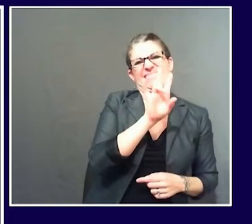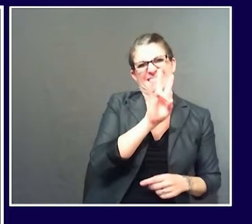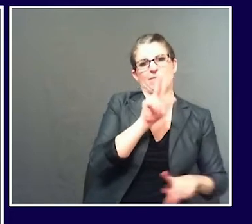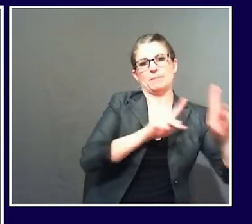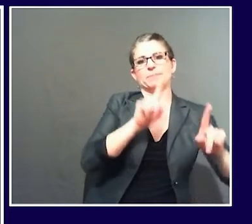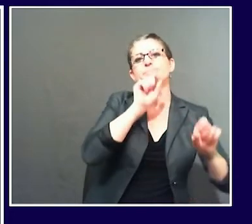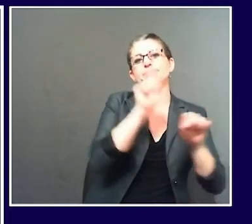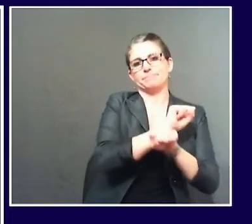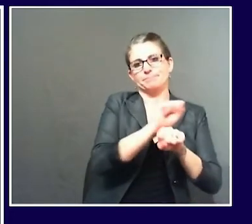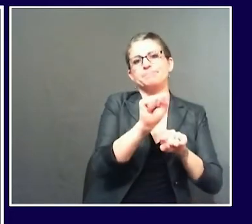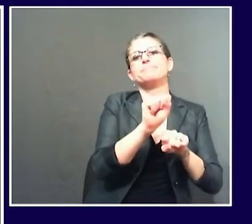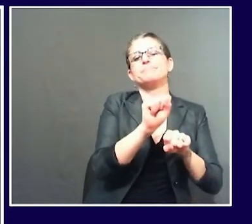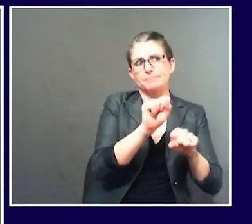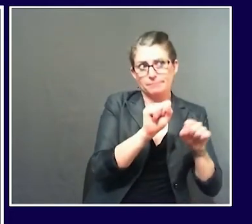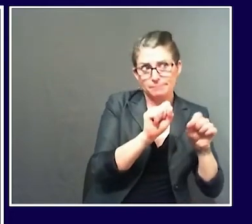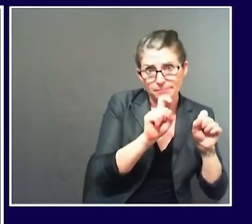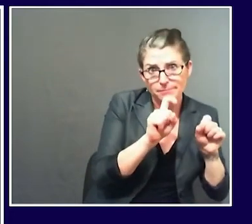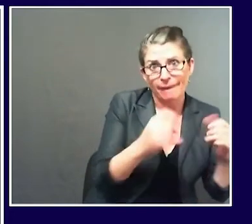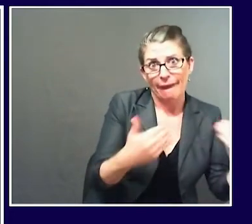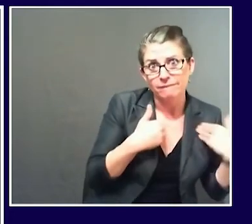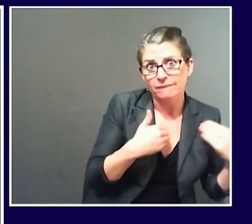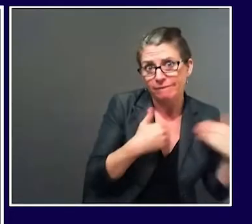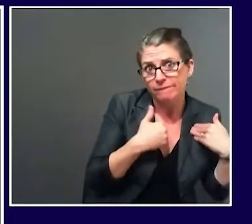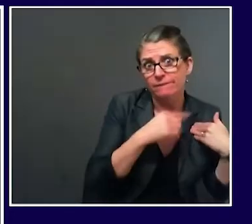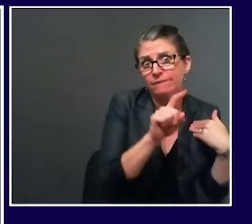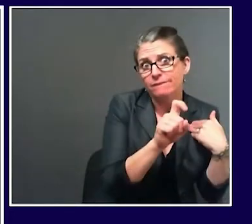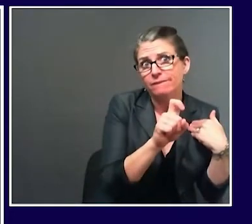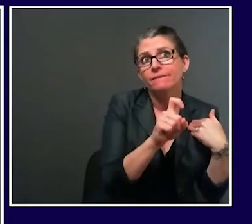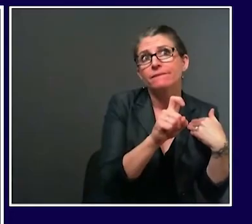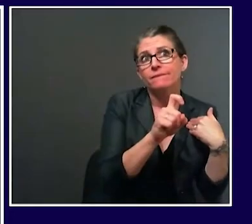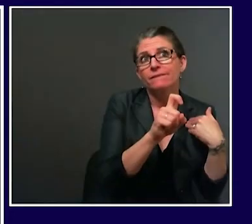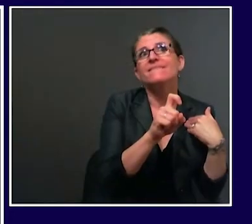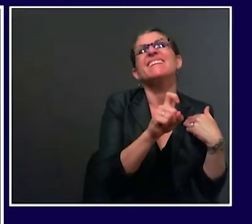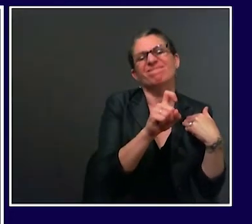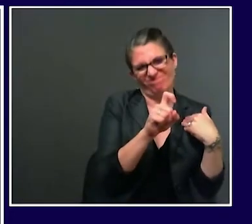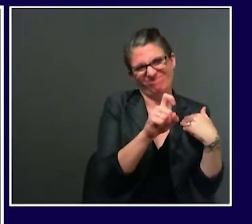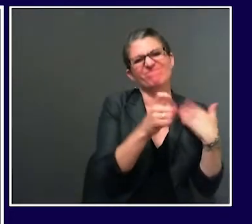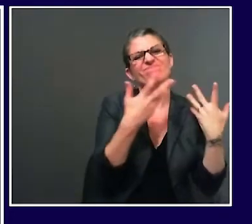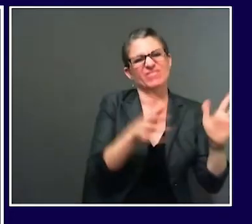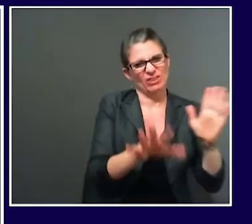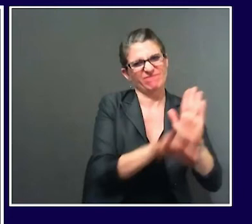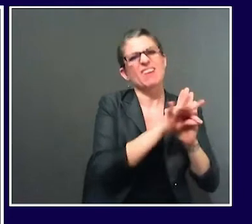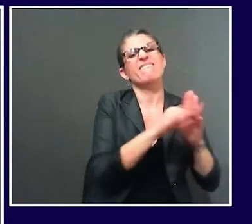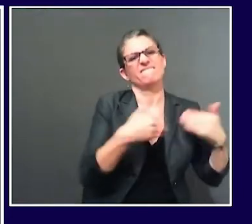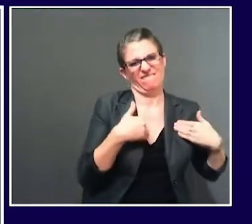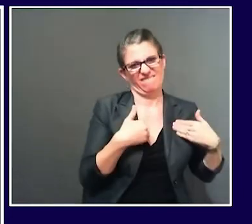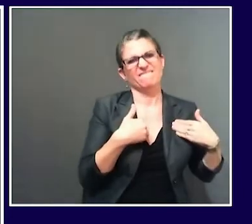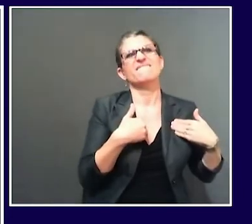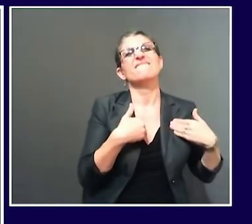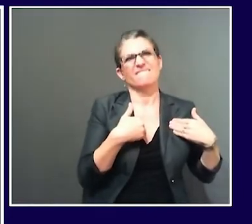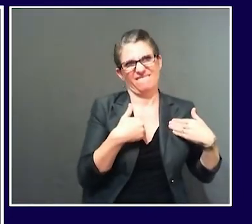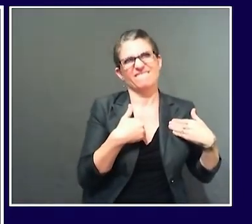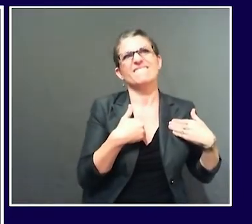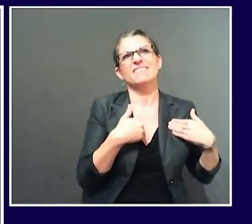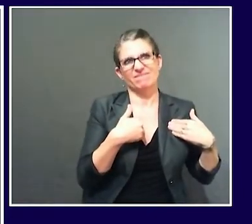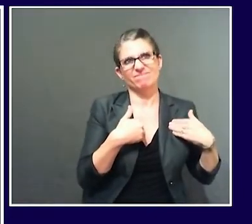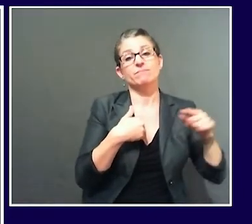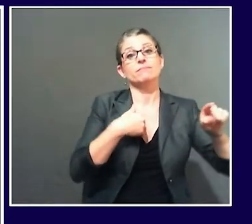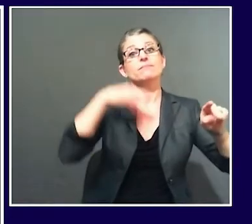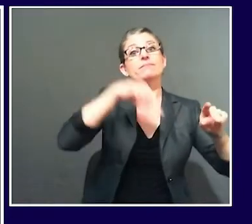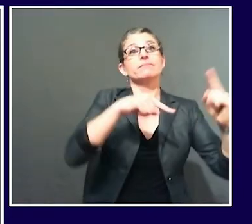with that facility who have thus far tested positive for COVID-19. We're working very closely with the management of